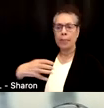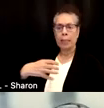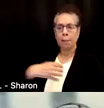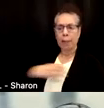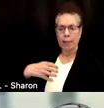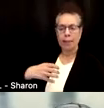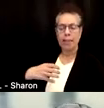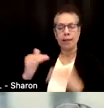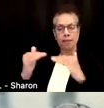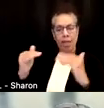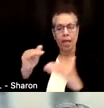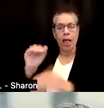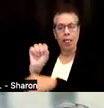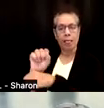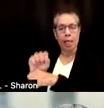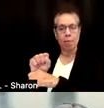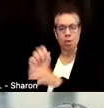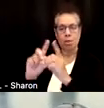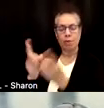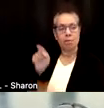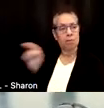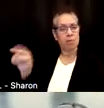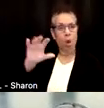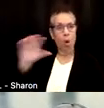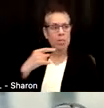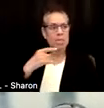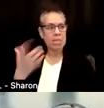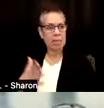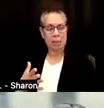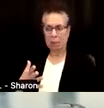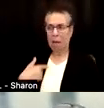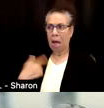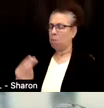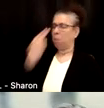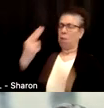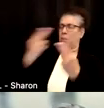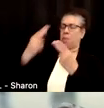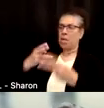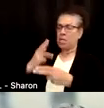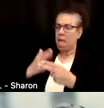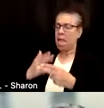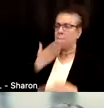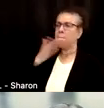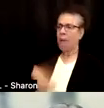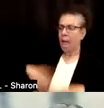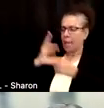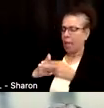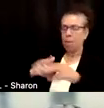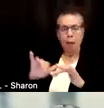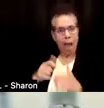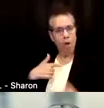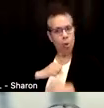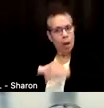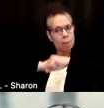Labor Division. The owner of the company is accusing me, defaming me, and threatening me. How do I get this? How do I get protection